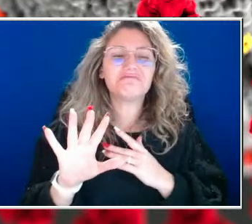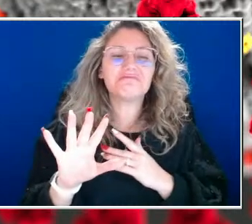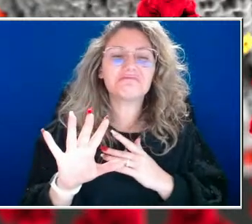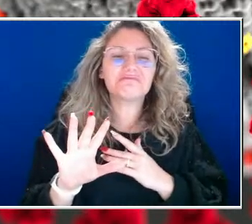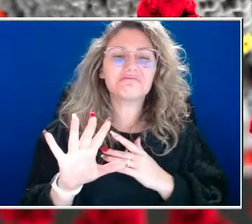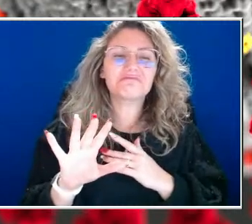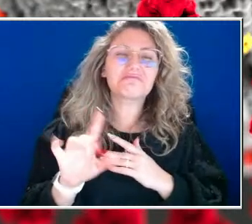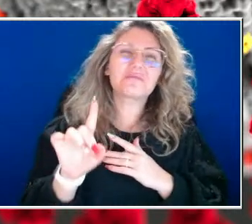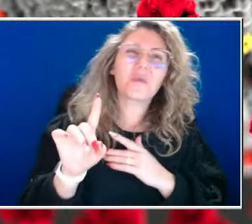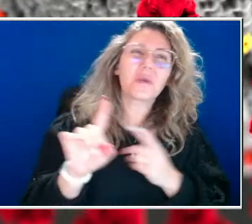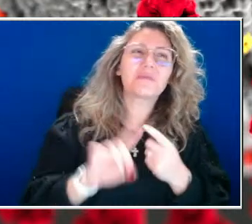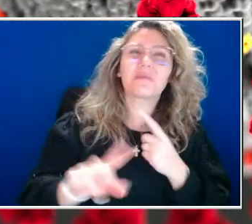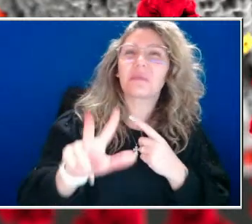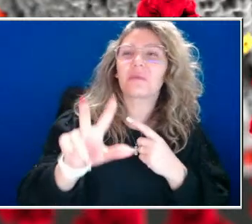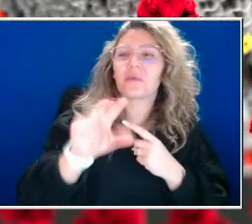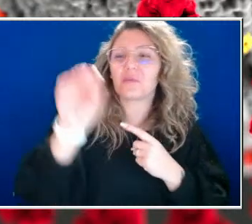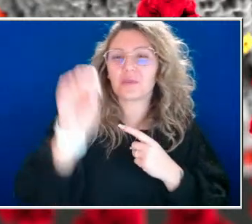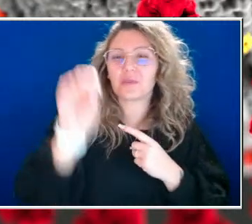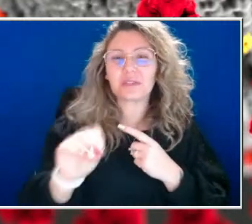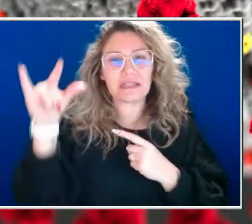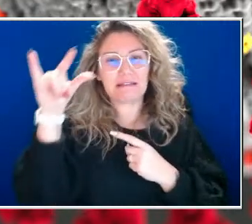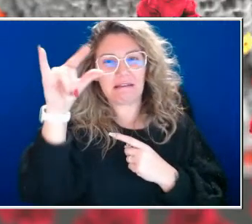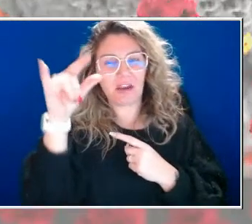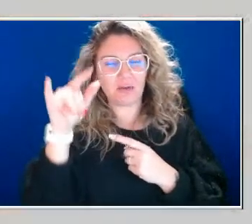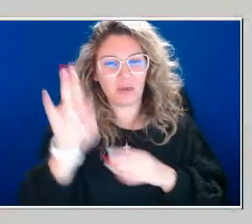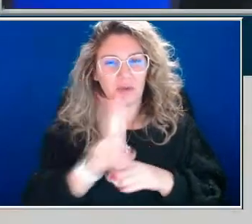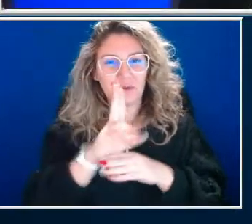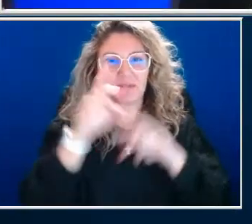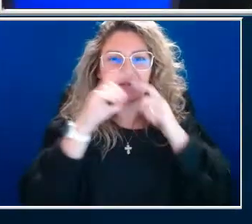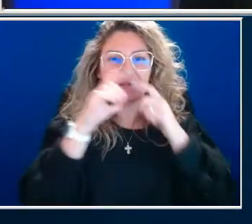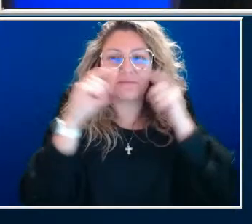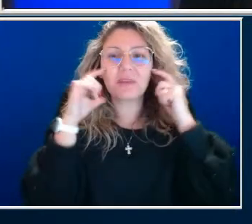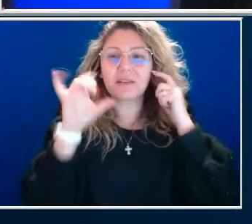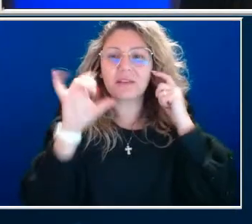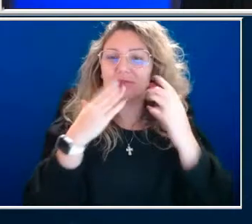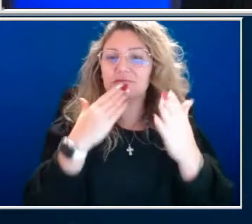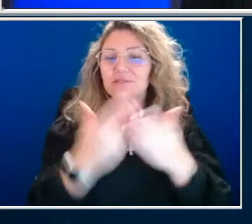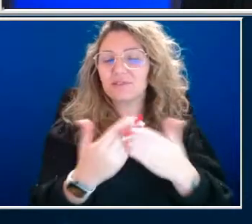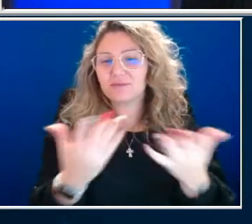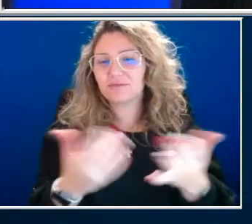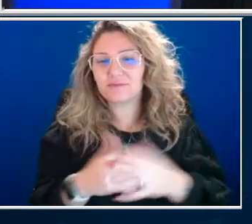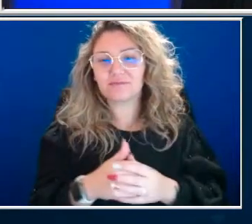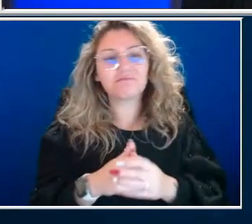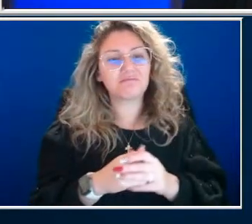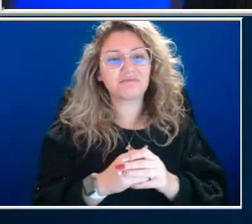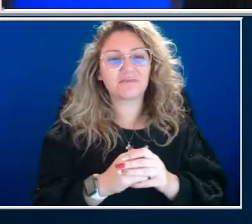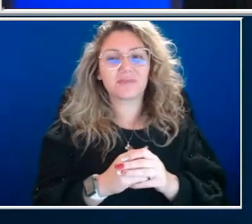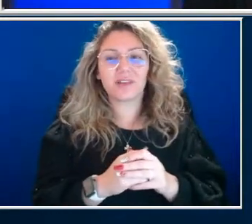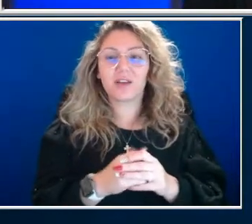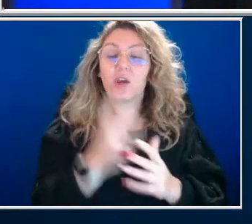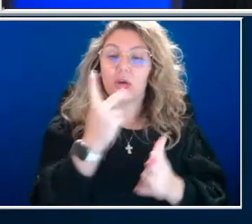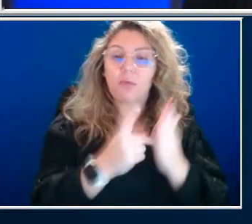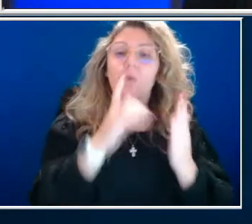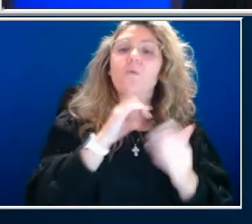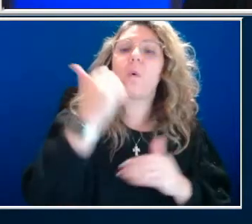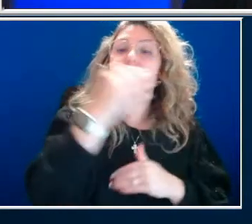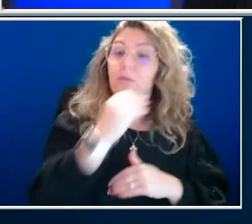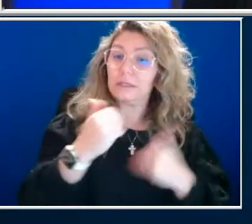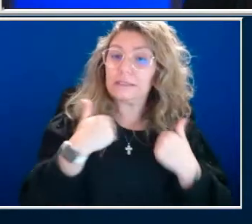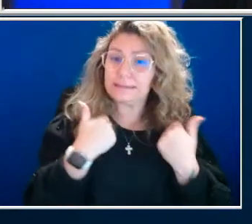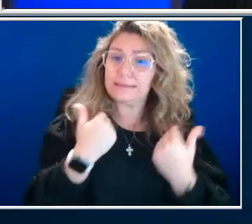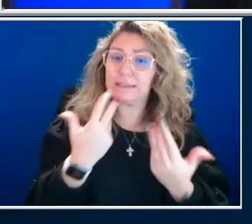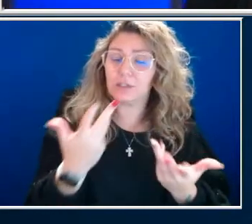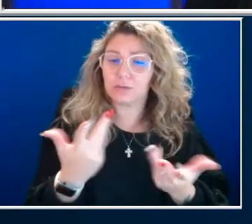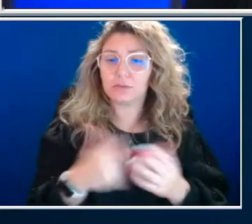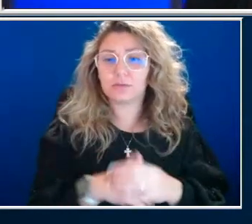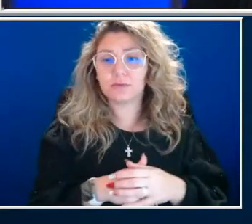of people in the airport and the plane wearing their masks, which is good, both older and younger patients. So again, I